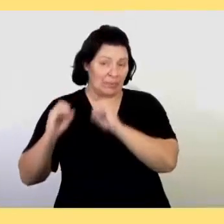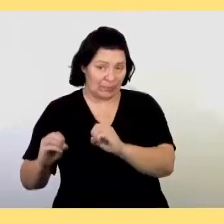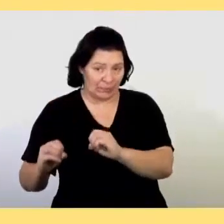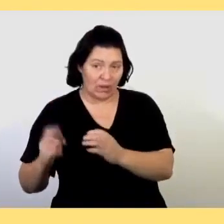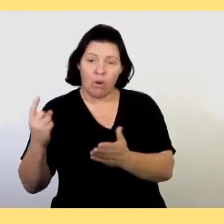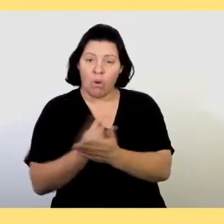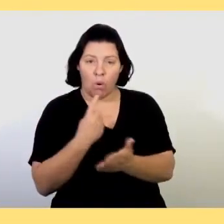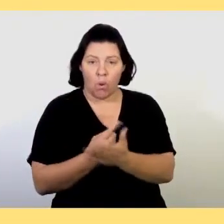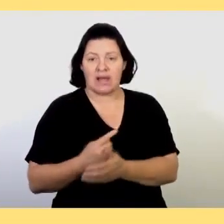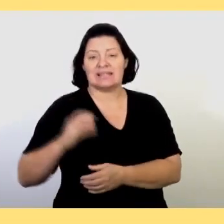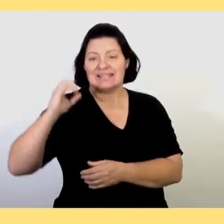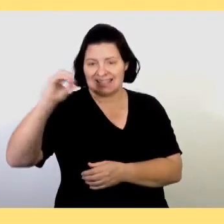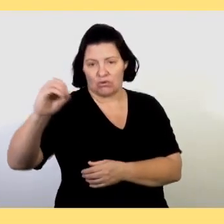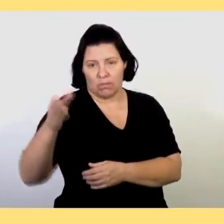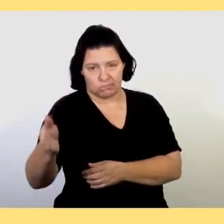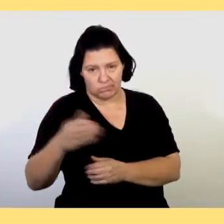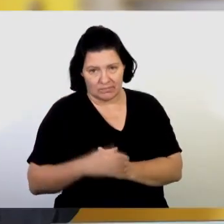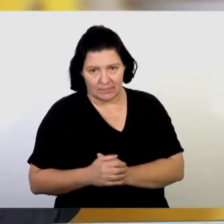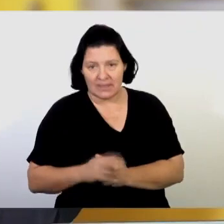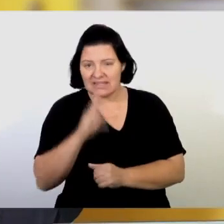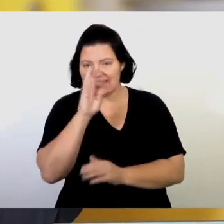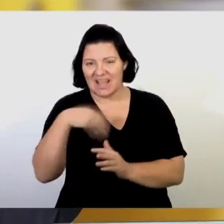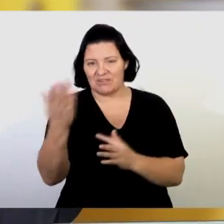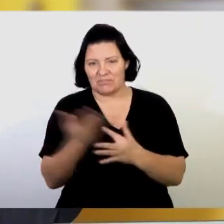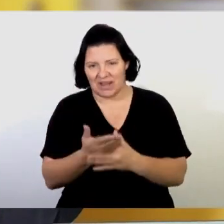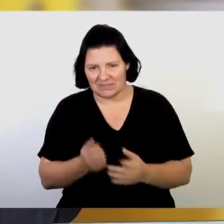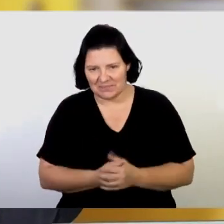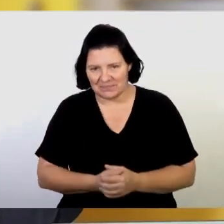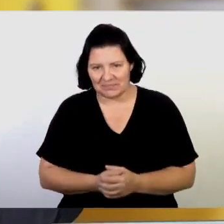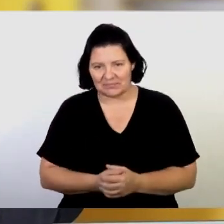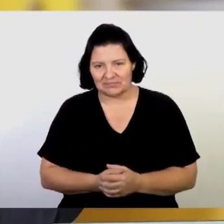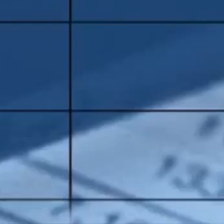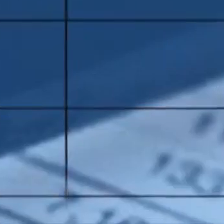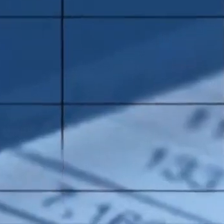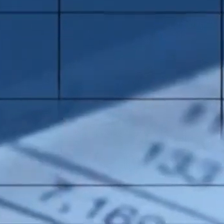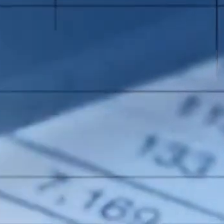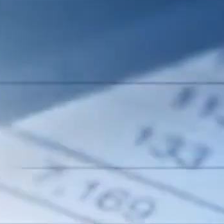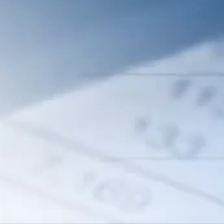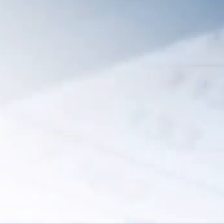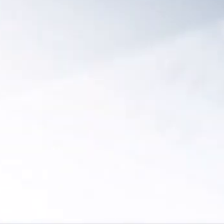liabilities, always put your 0. See you after a quick ad break.